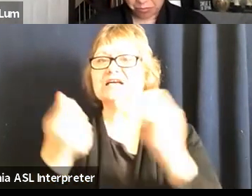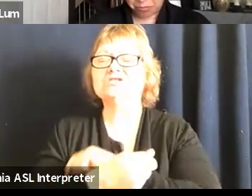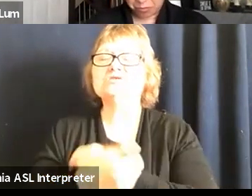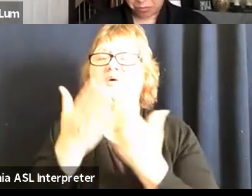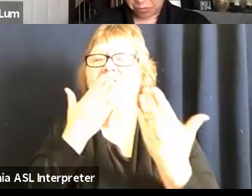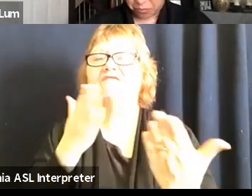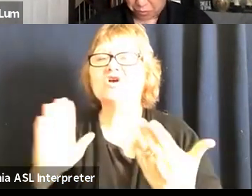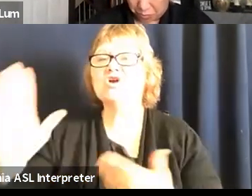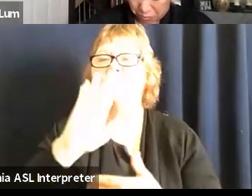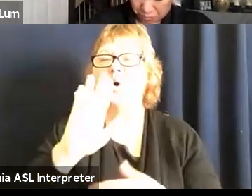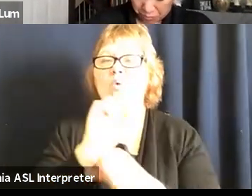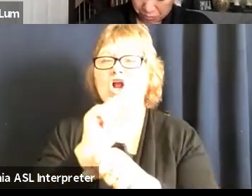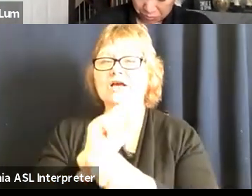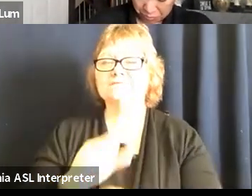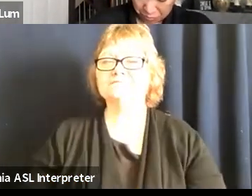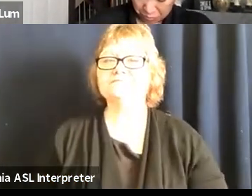you're doing.